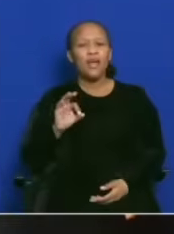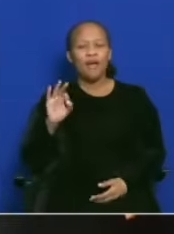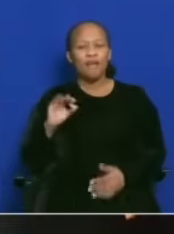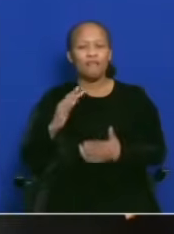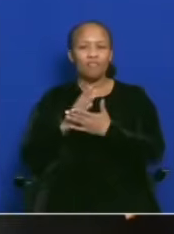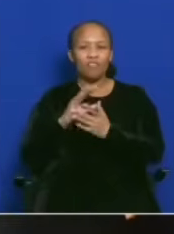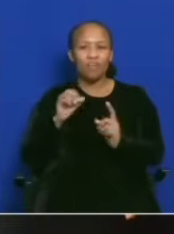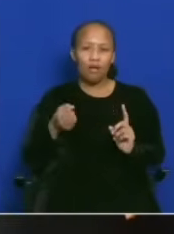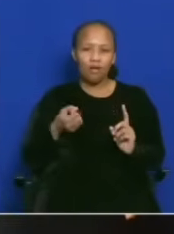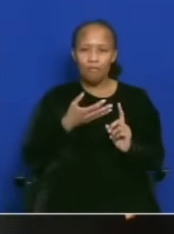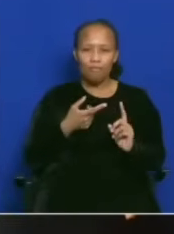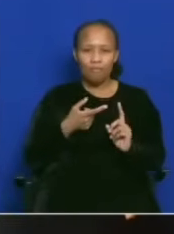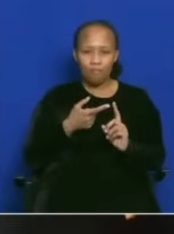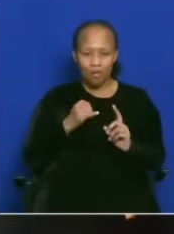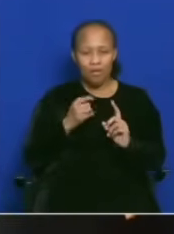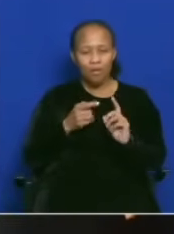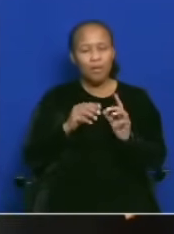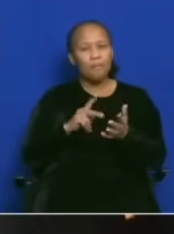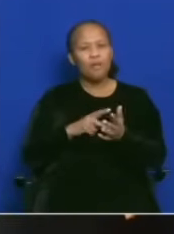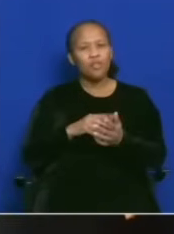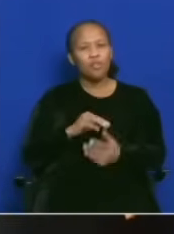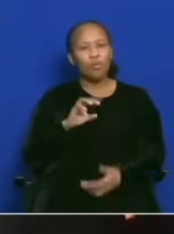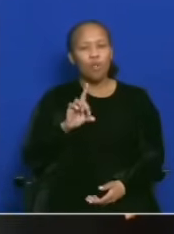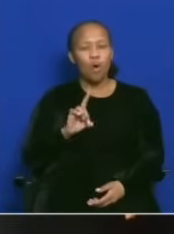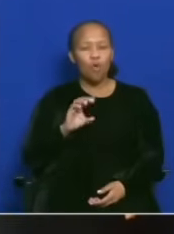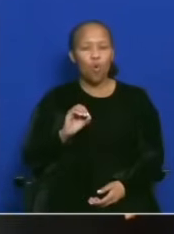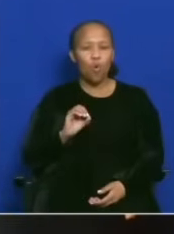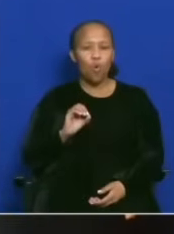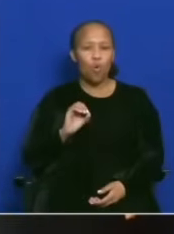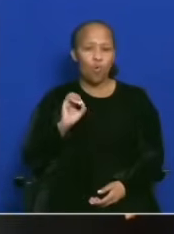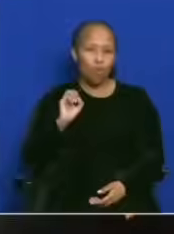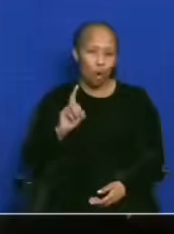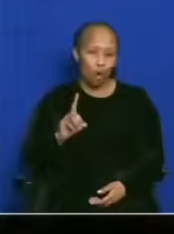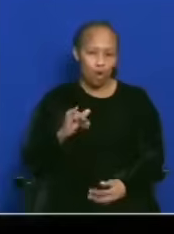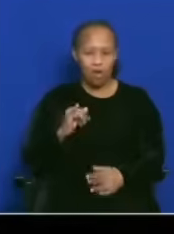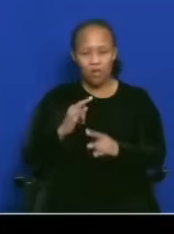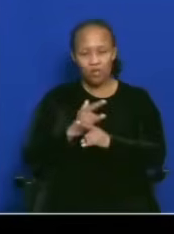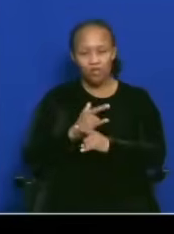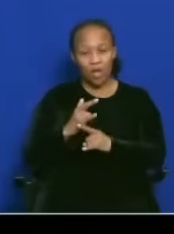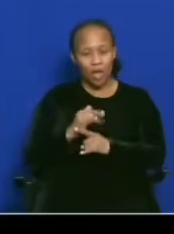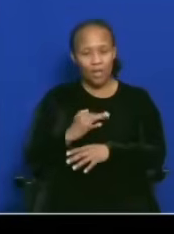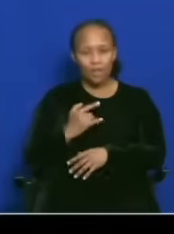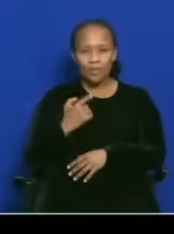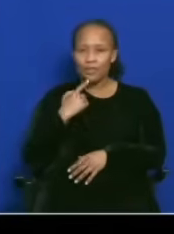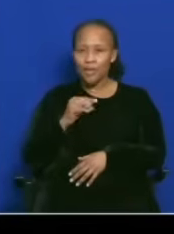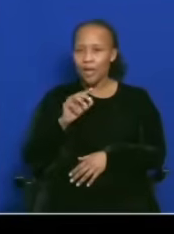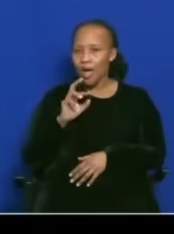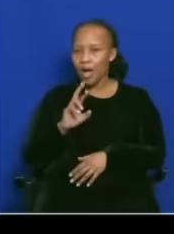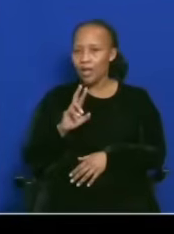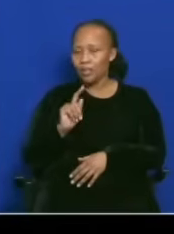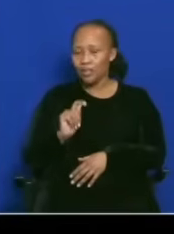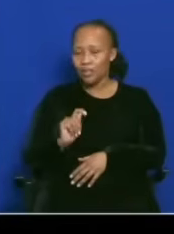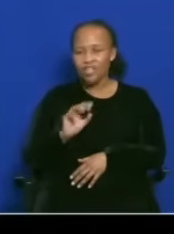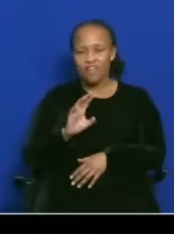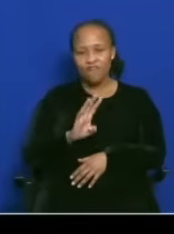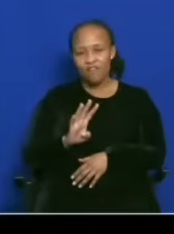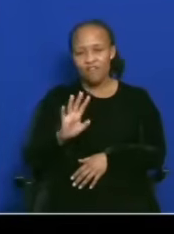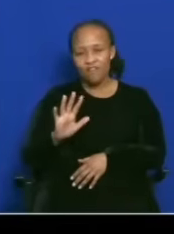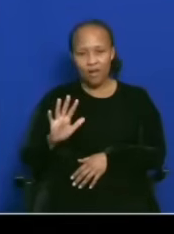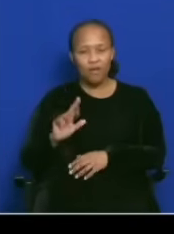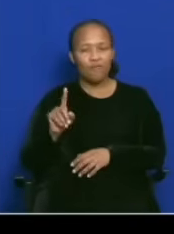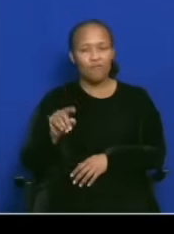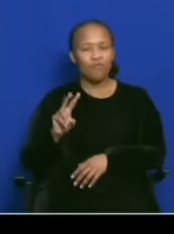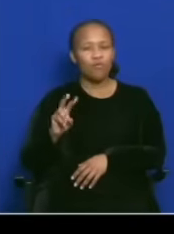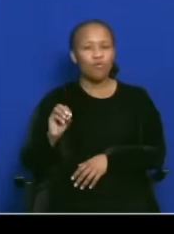101. In the chat, you see it's marked RT45 2021 Special Conditions